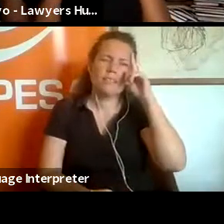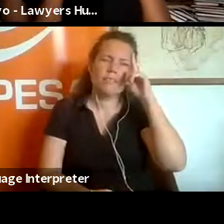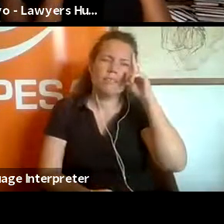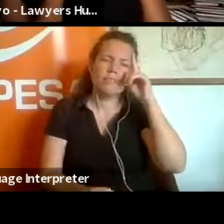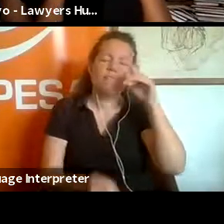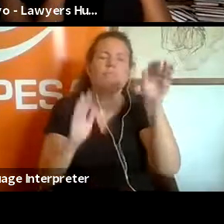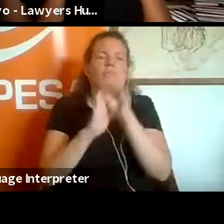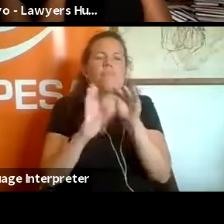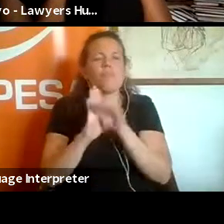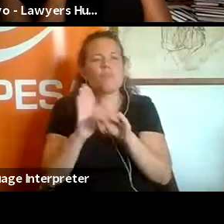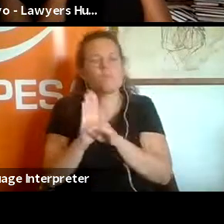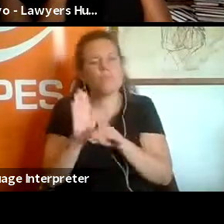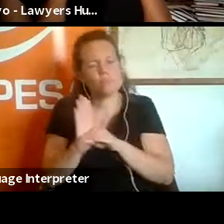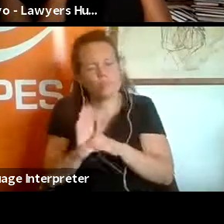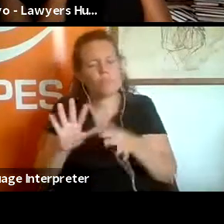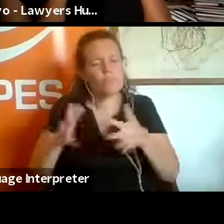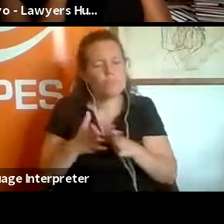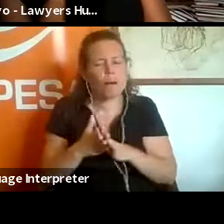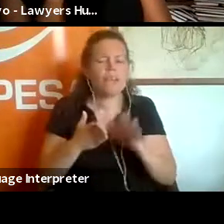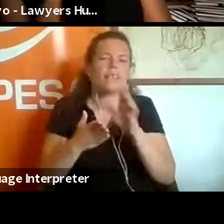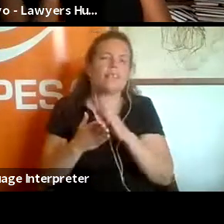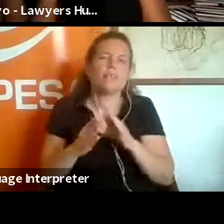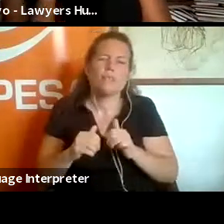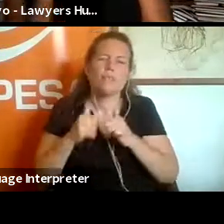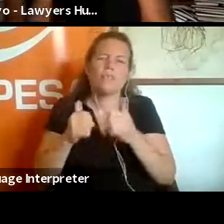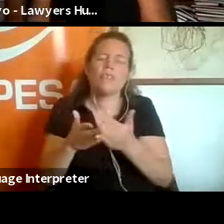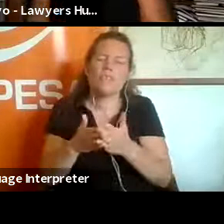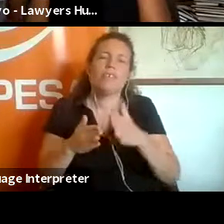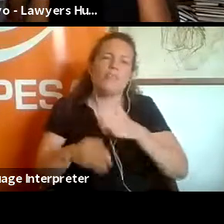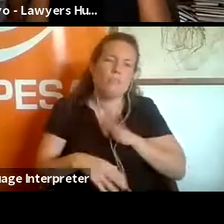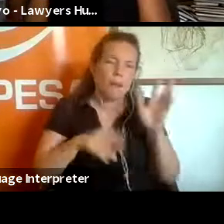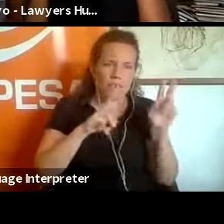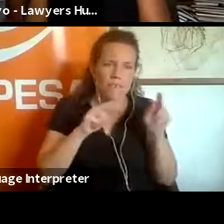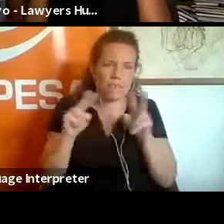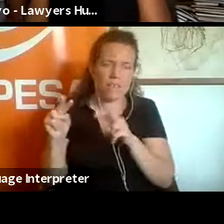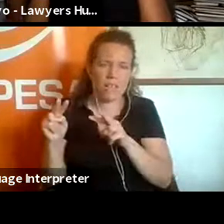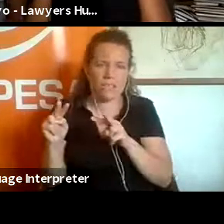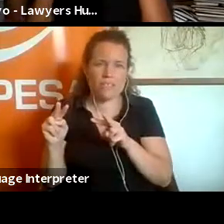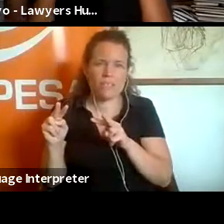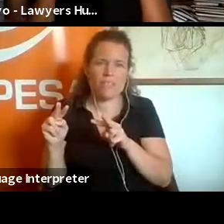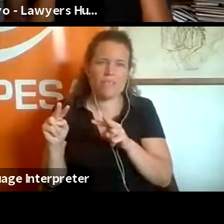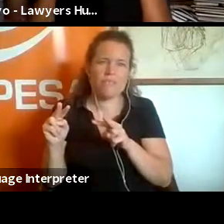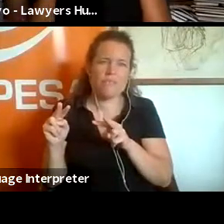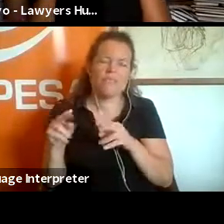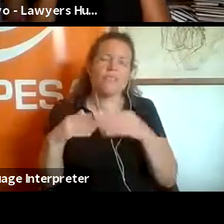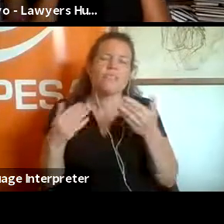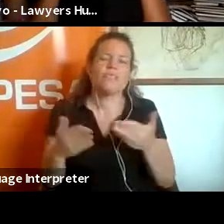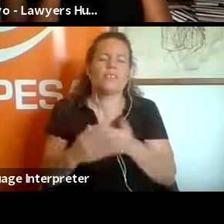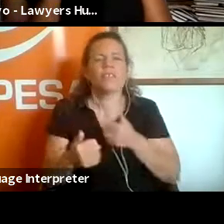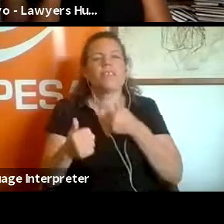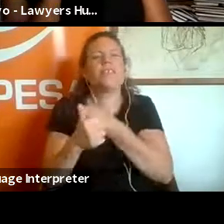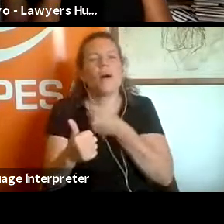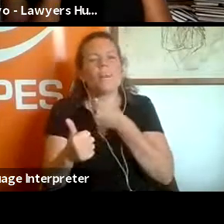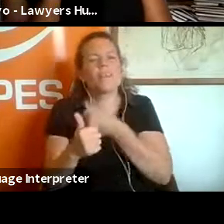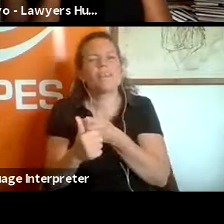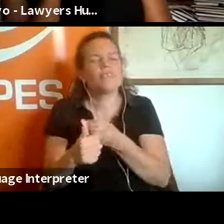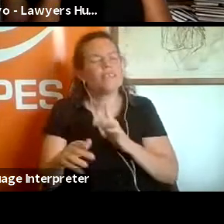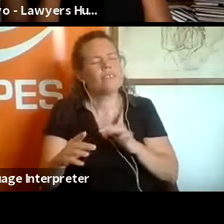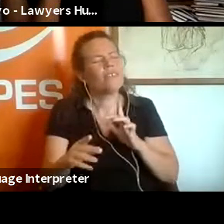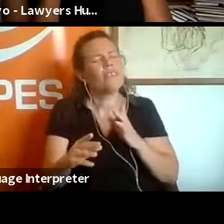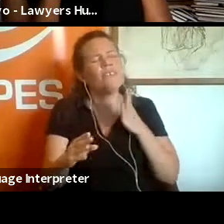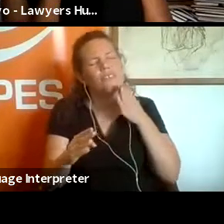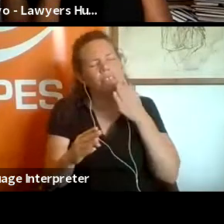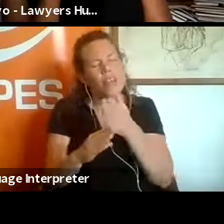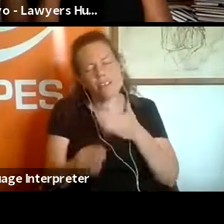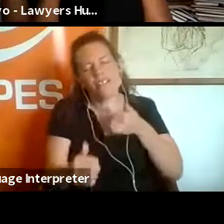principles might benefit with respect to my research so far is the direct application of international human